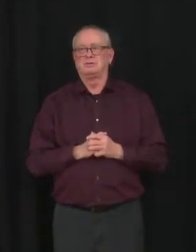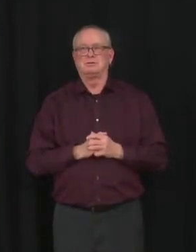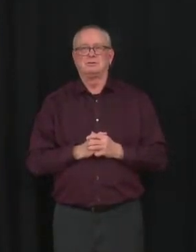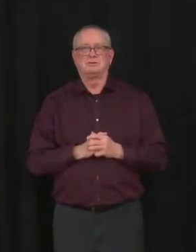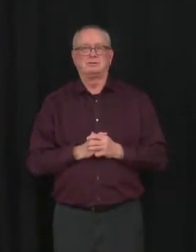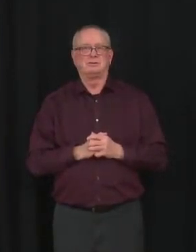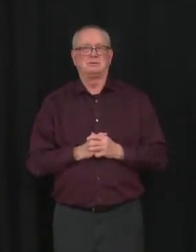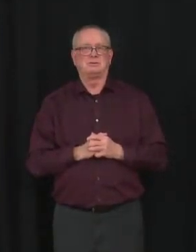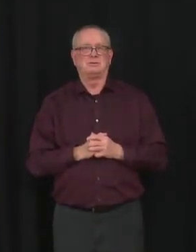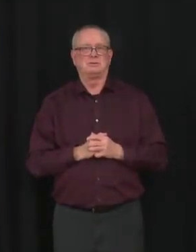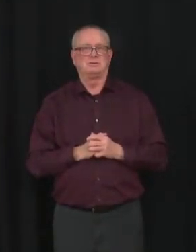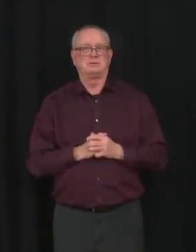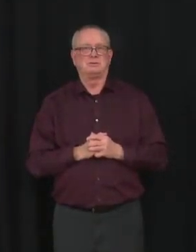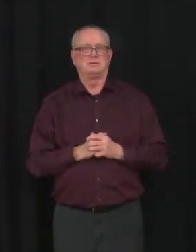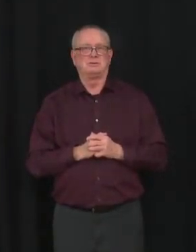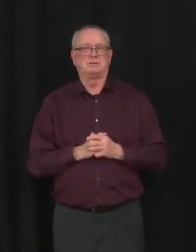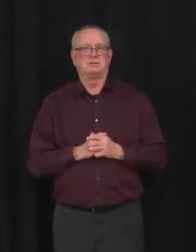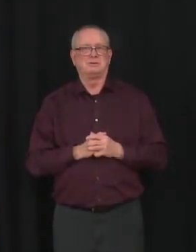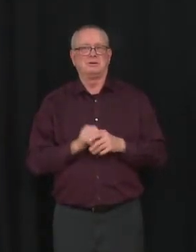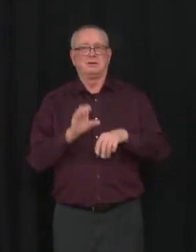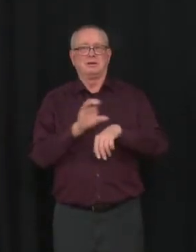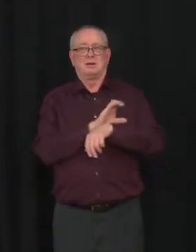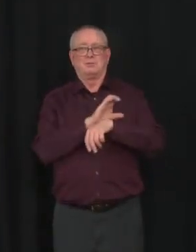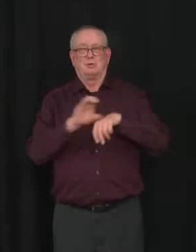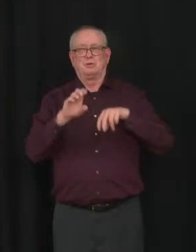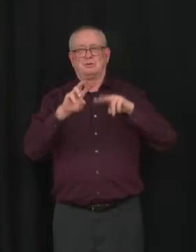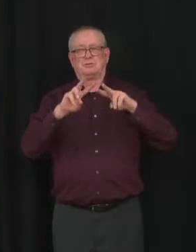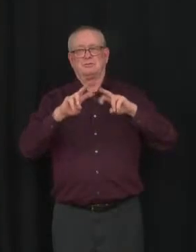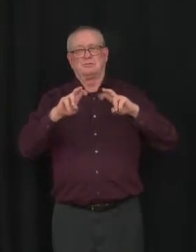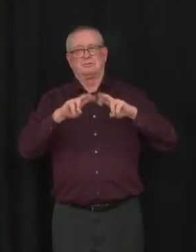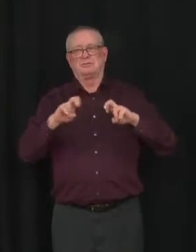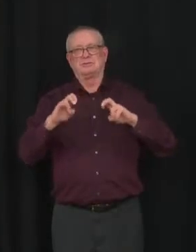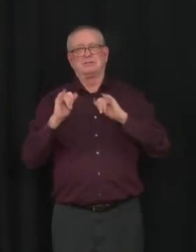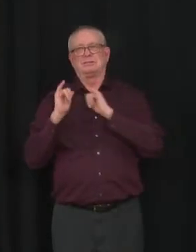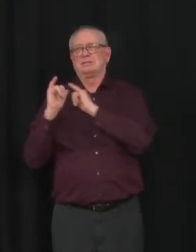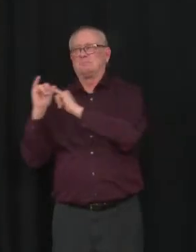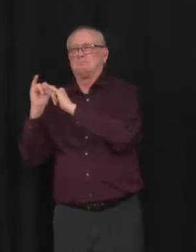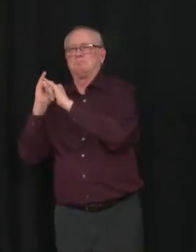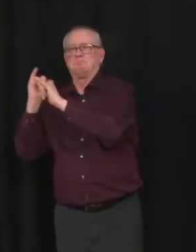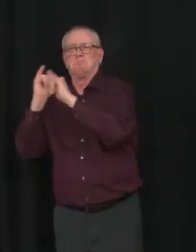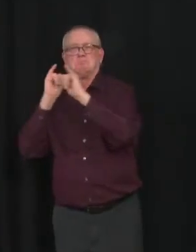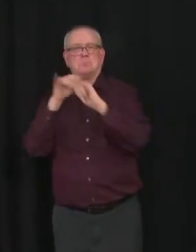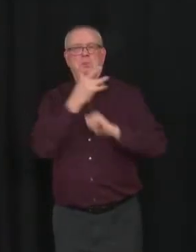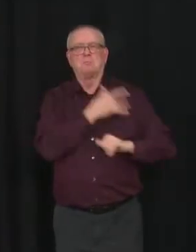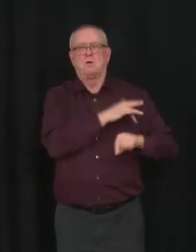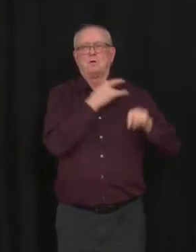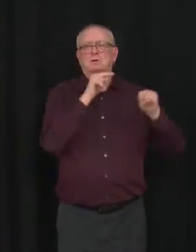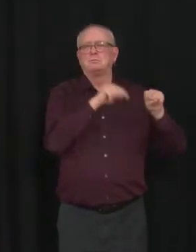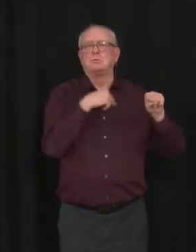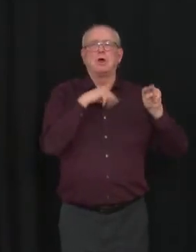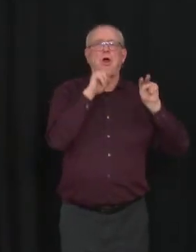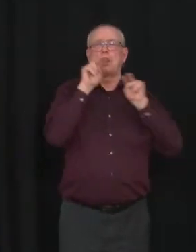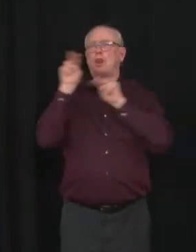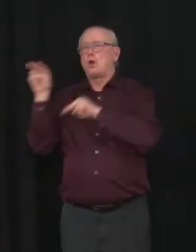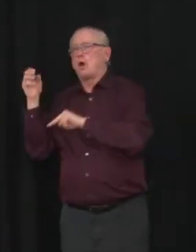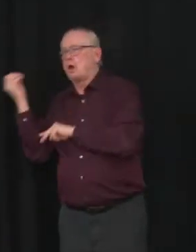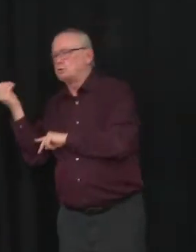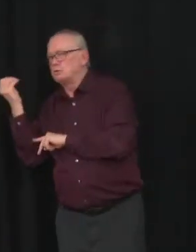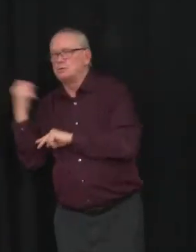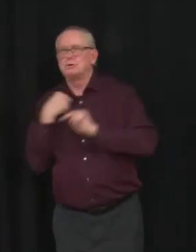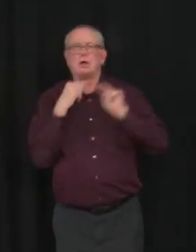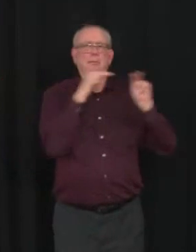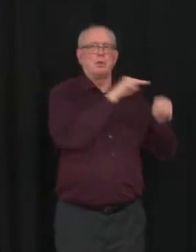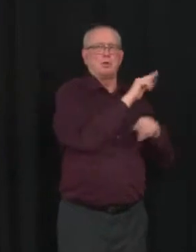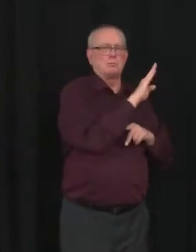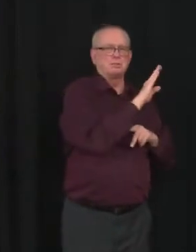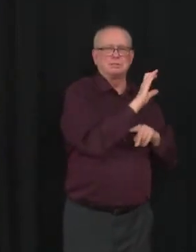Alberta's modeling is in line with the modeling that's been done in other jurisdictions. We've looked at the Ontario models, the BC models, and essentially,